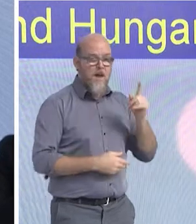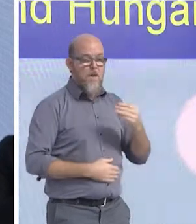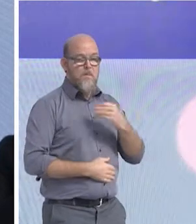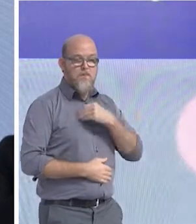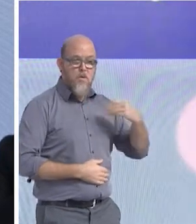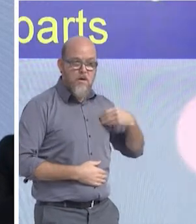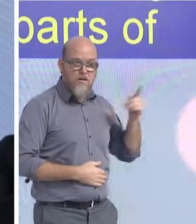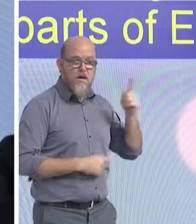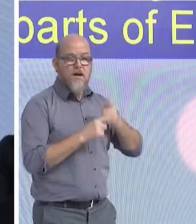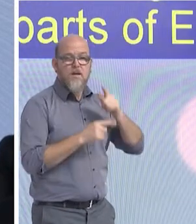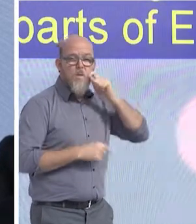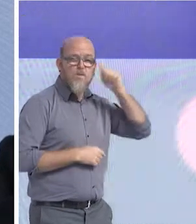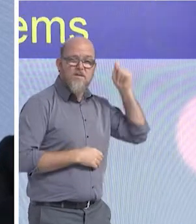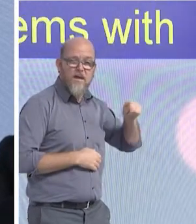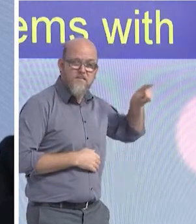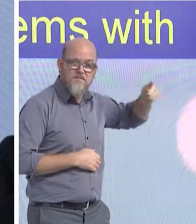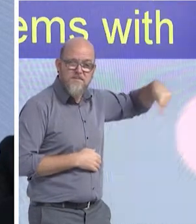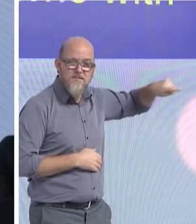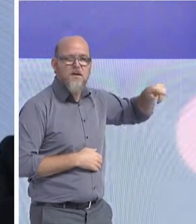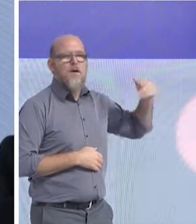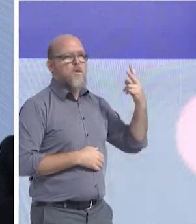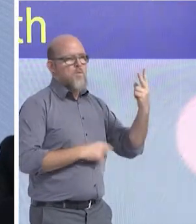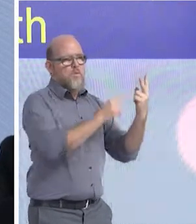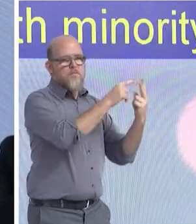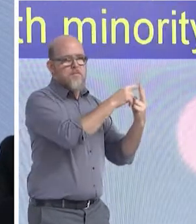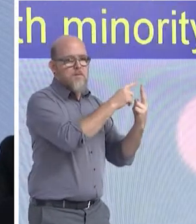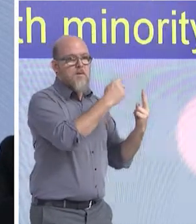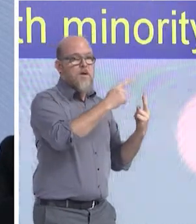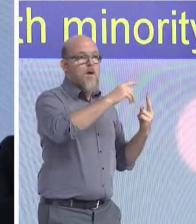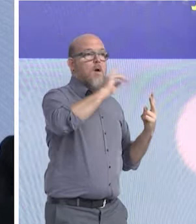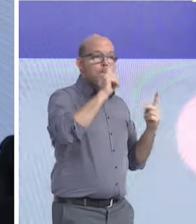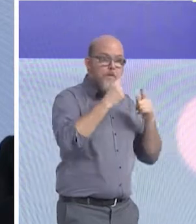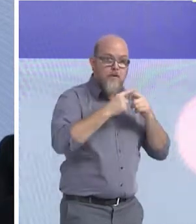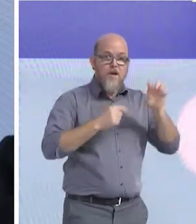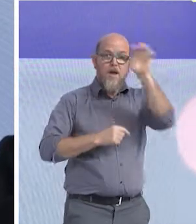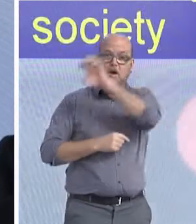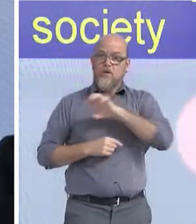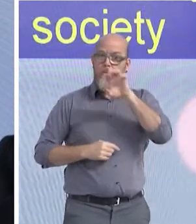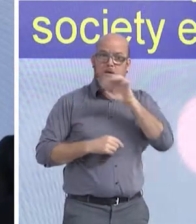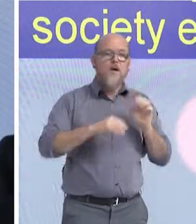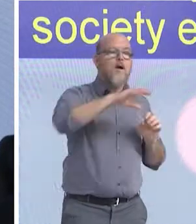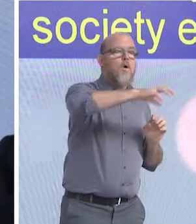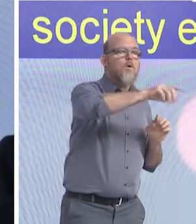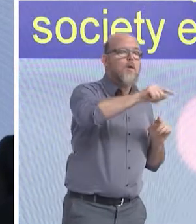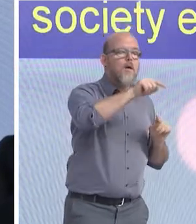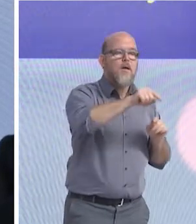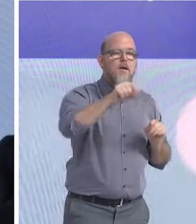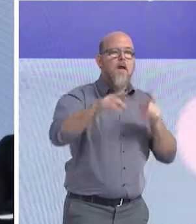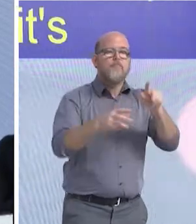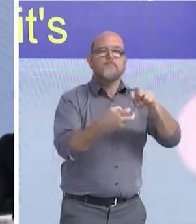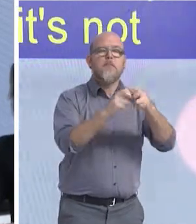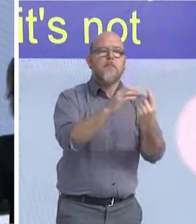with the rule of law, with minority rights, with civic society engagement, etc. It's not just those two countries, right, Emily?